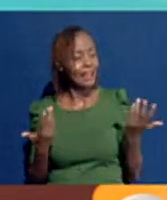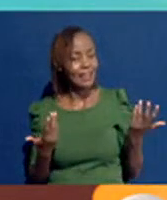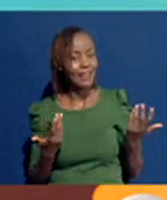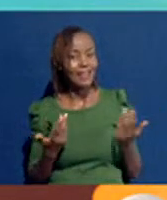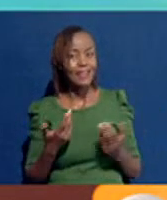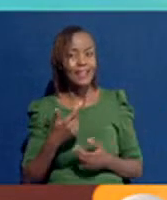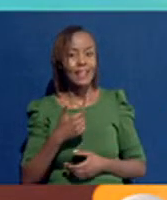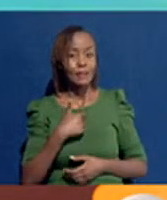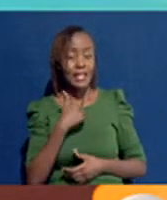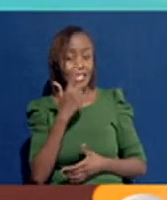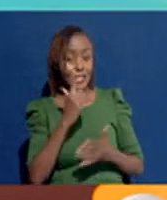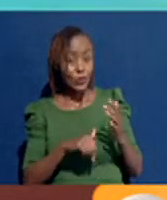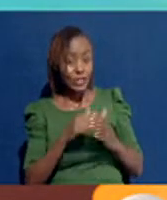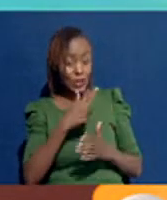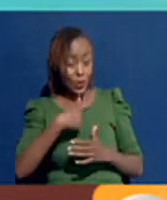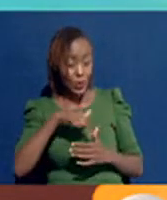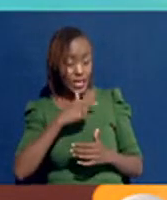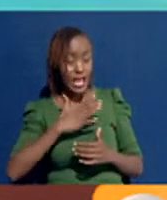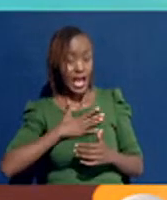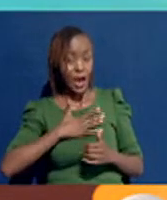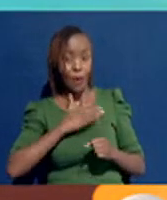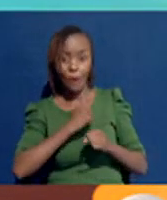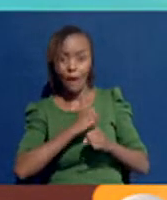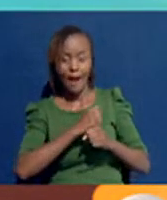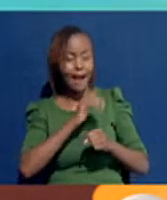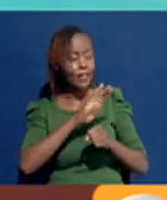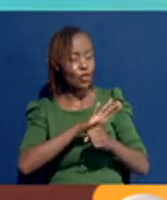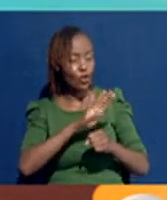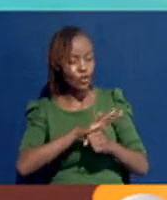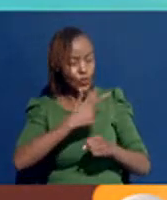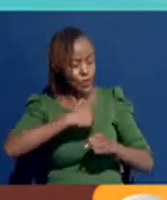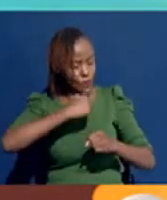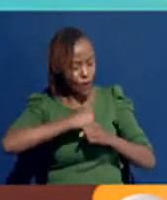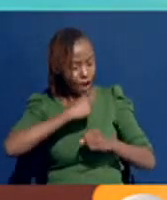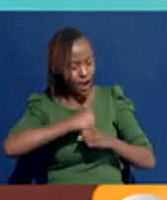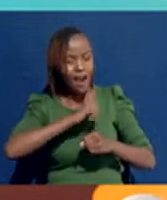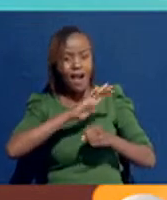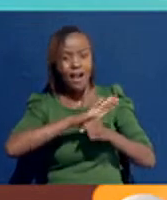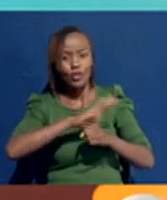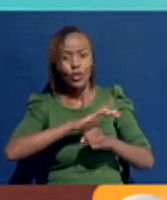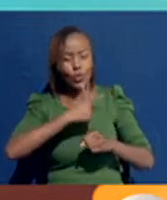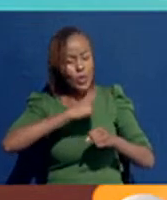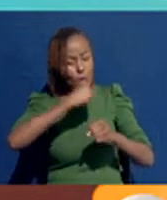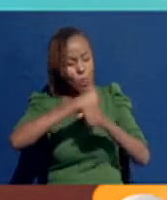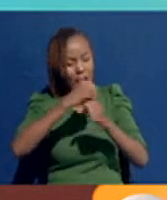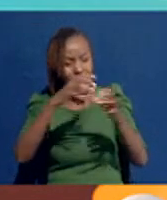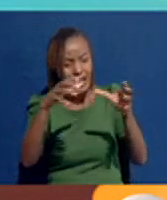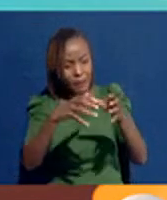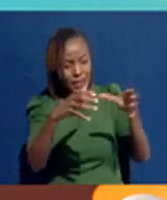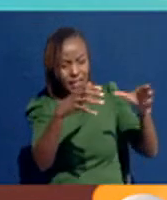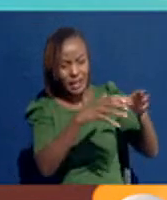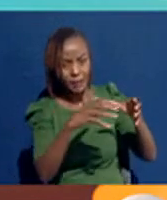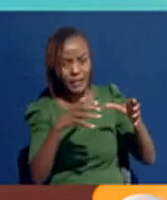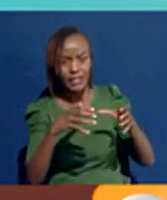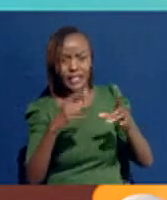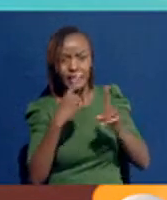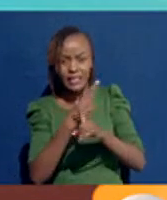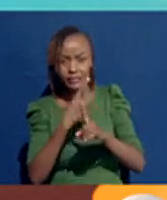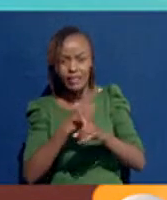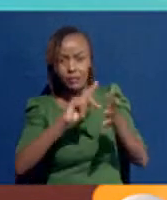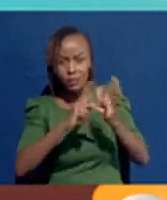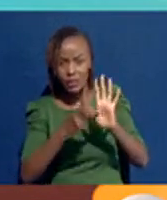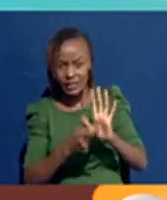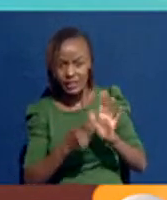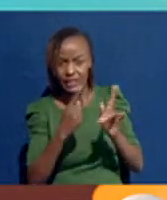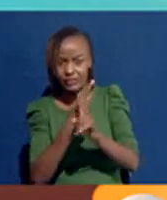But I can tell you what you are doing is a lot. We are doing CSR projects like the Cliff Craft babies.